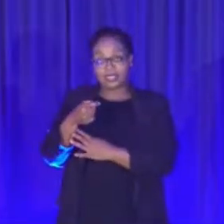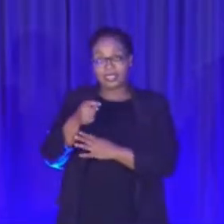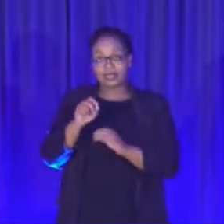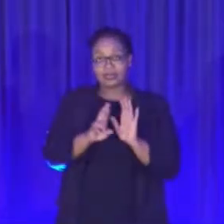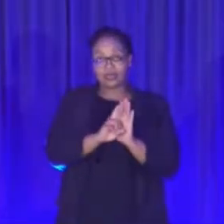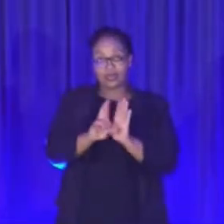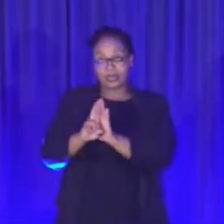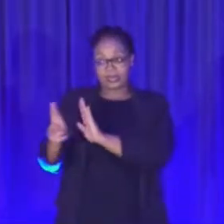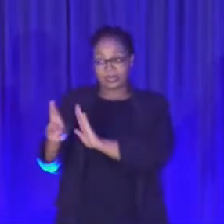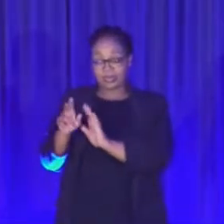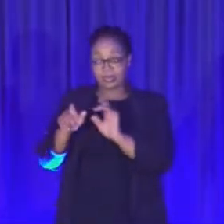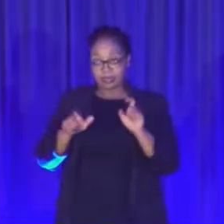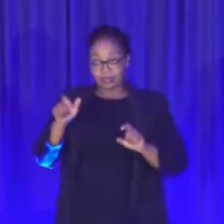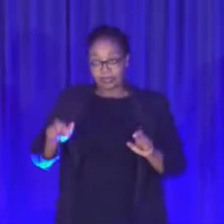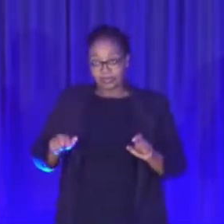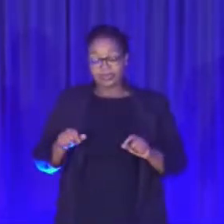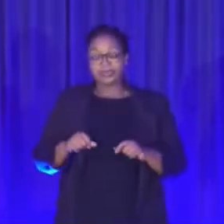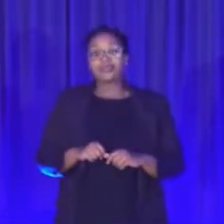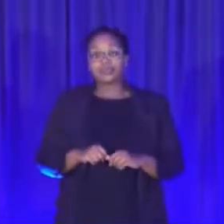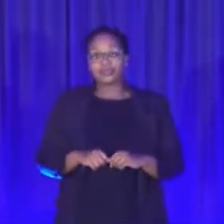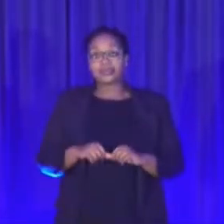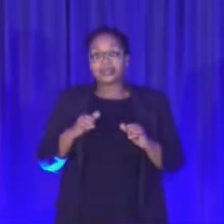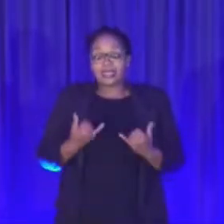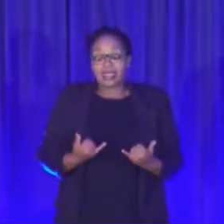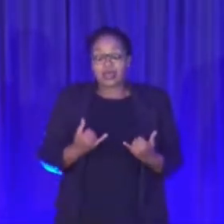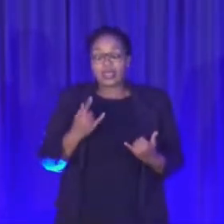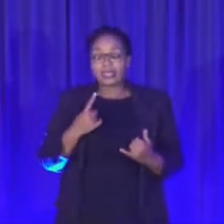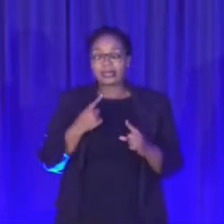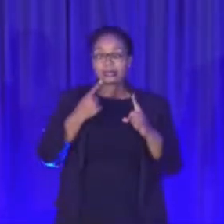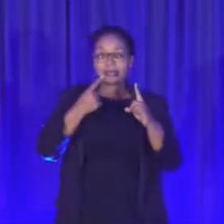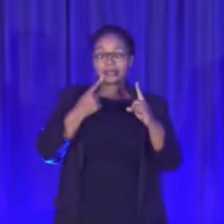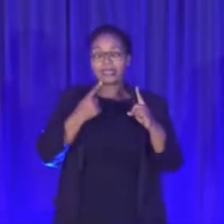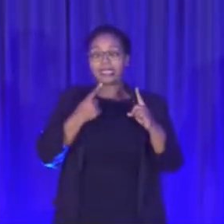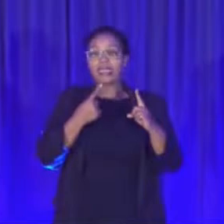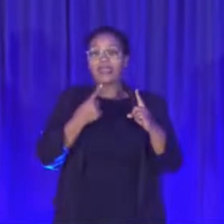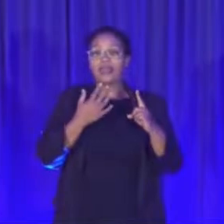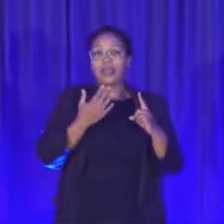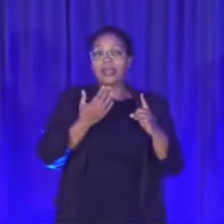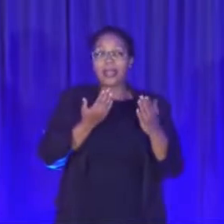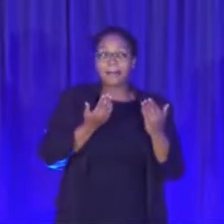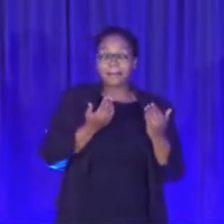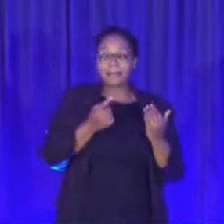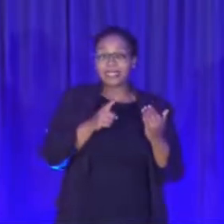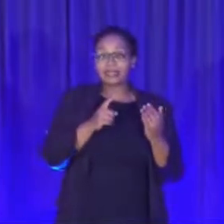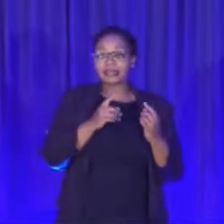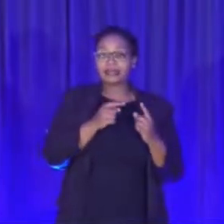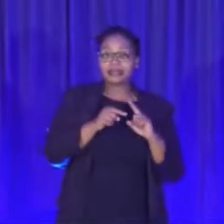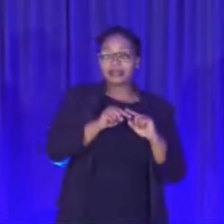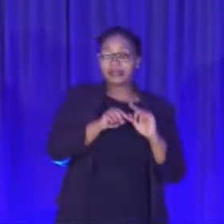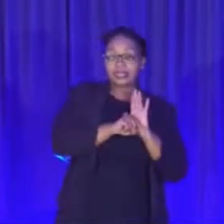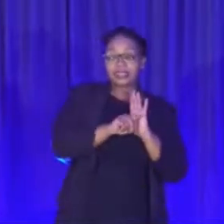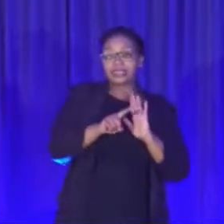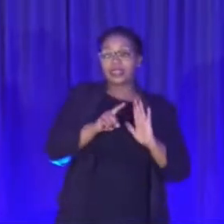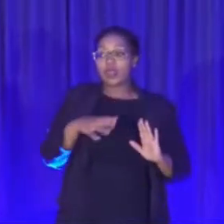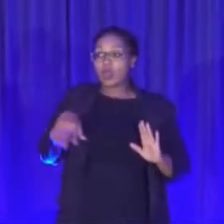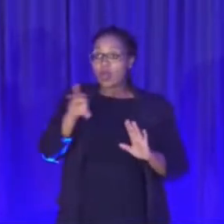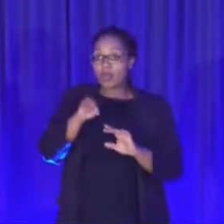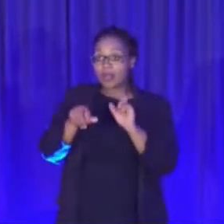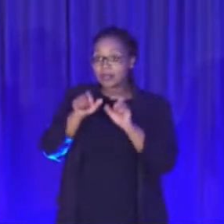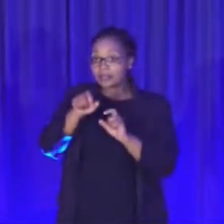So given the projected number of candidates, we encourage all prospective independent